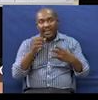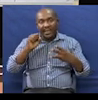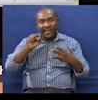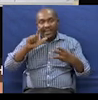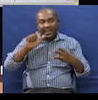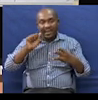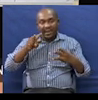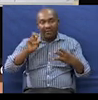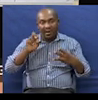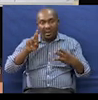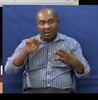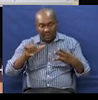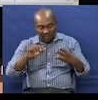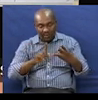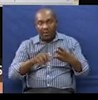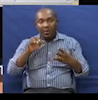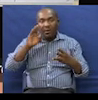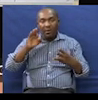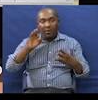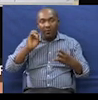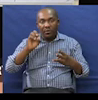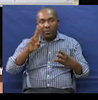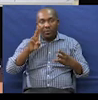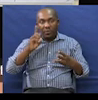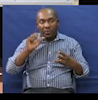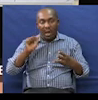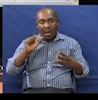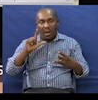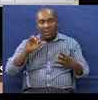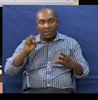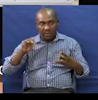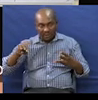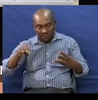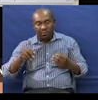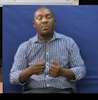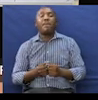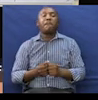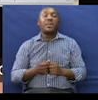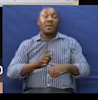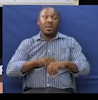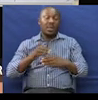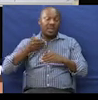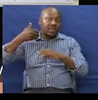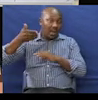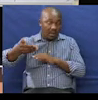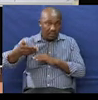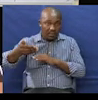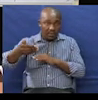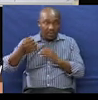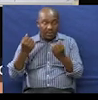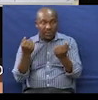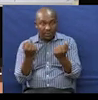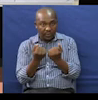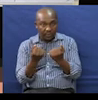slavery, as well as feudalism. Next time, we are going to proceed with another social organization and production